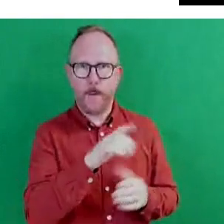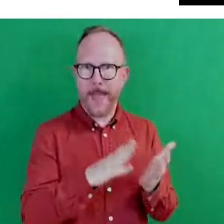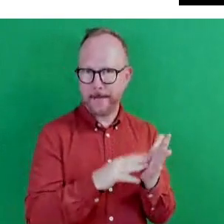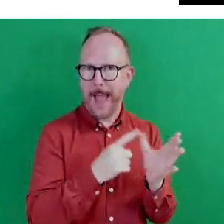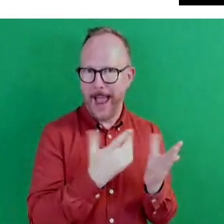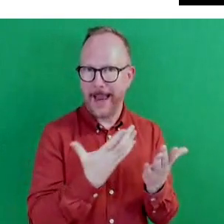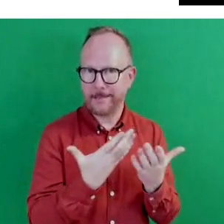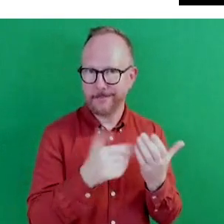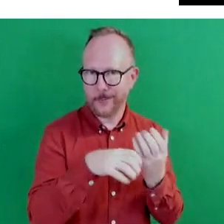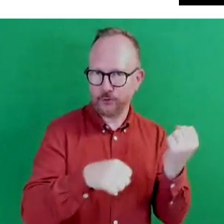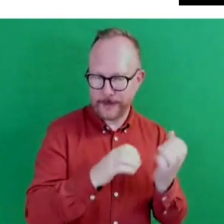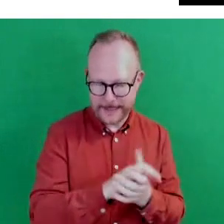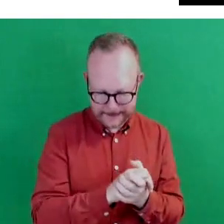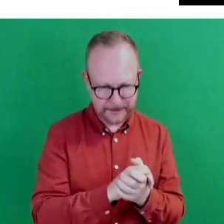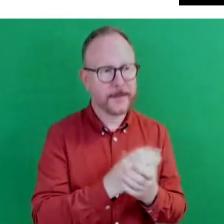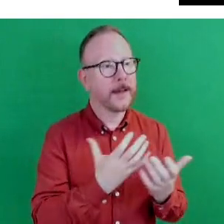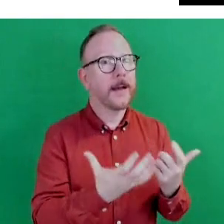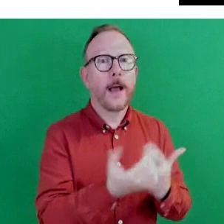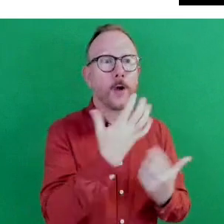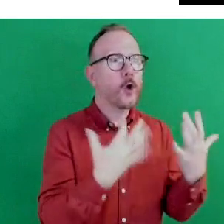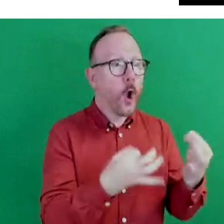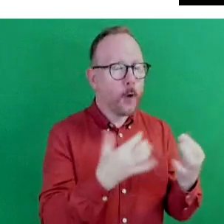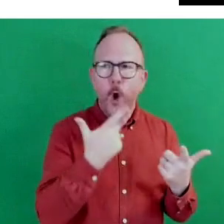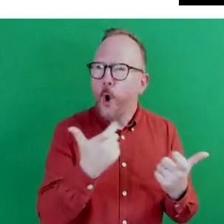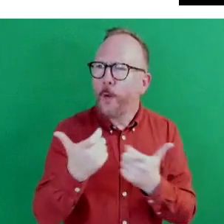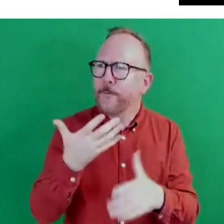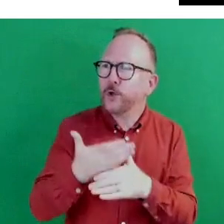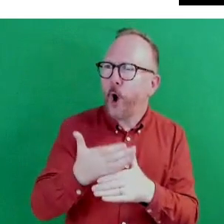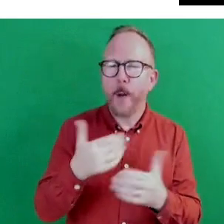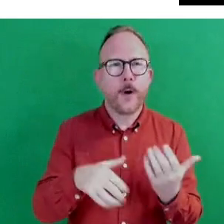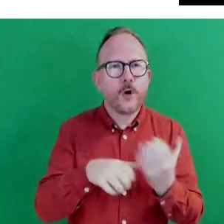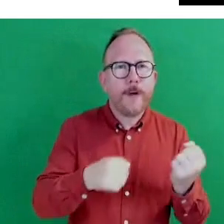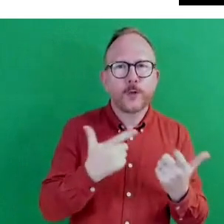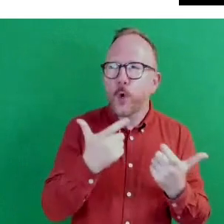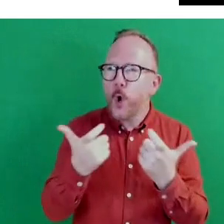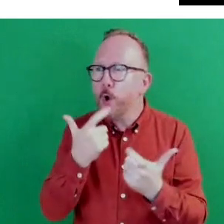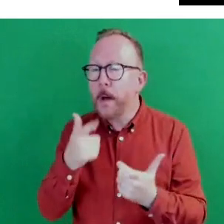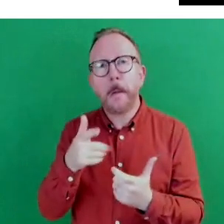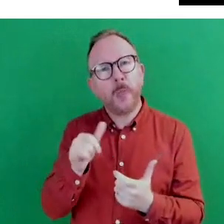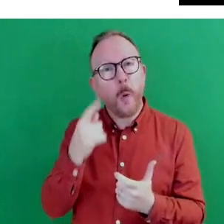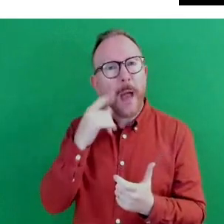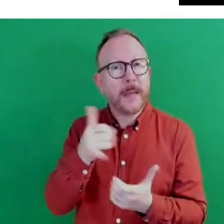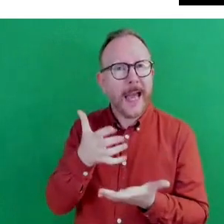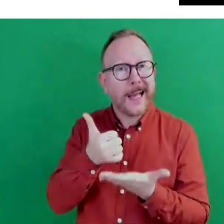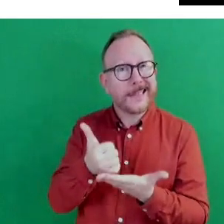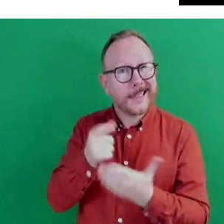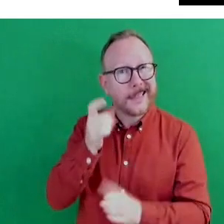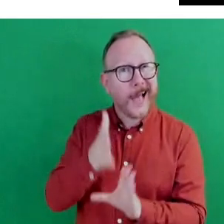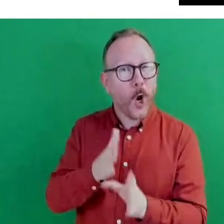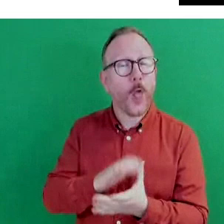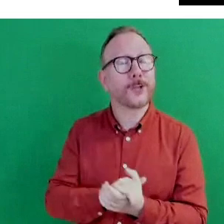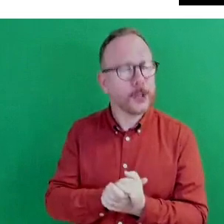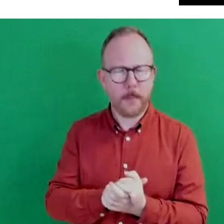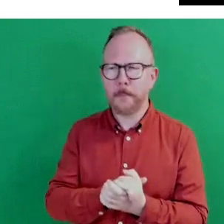into jobs, kind of obviously as a graduate you start looking into the assistant psychology kind of field, but I came across the education mental